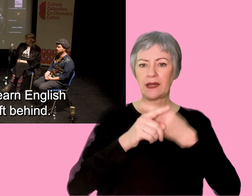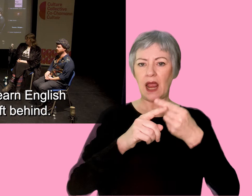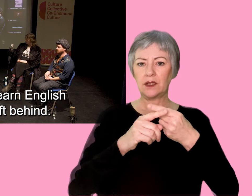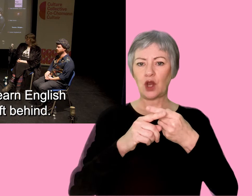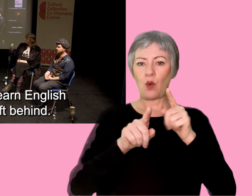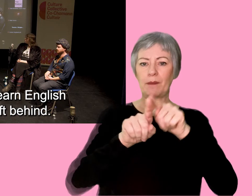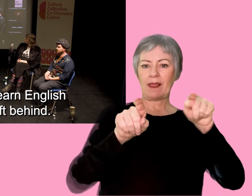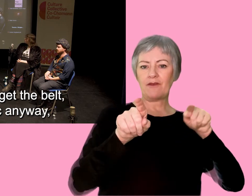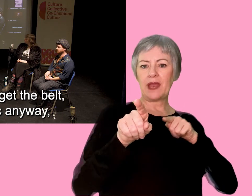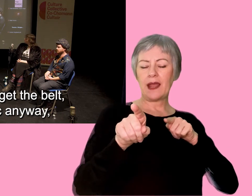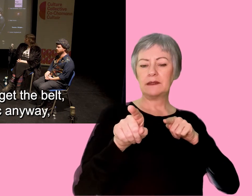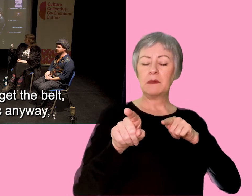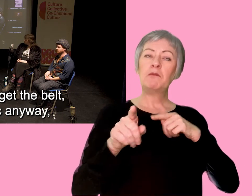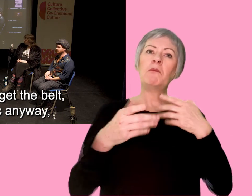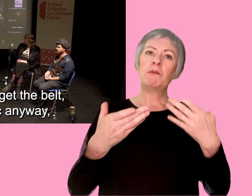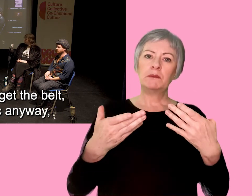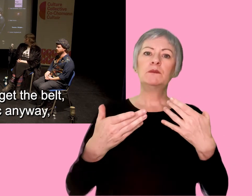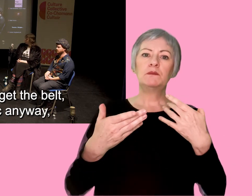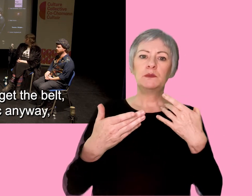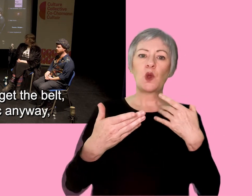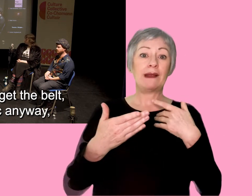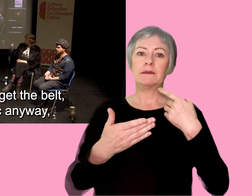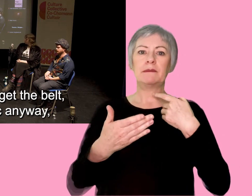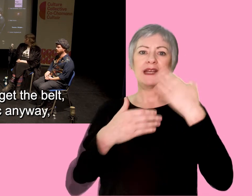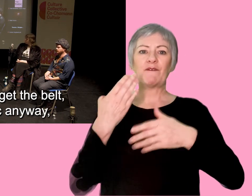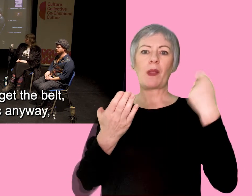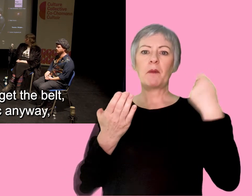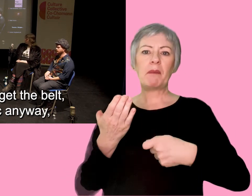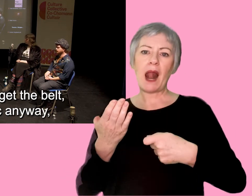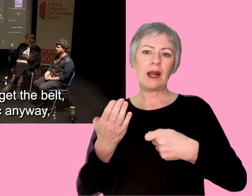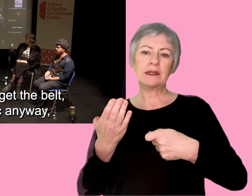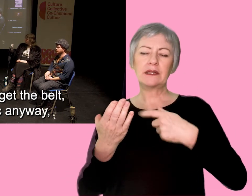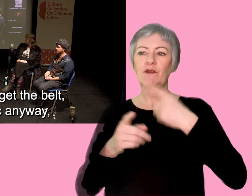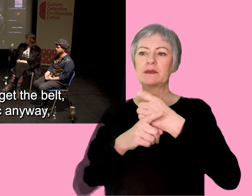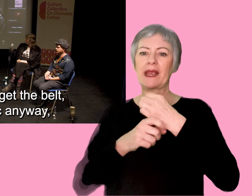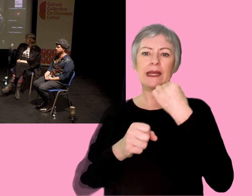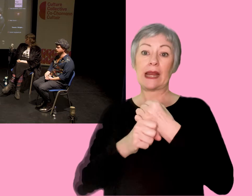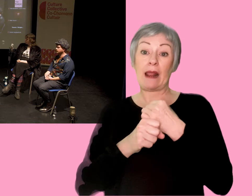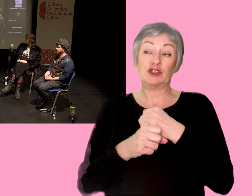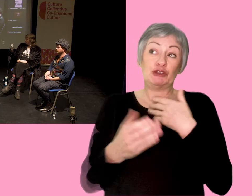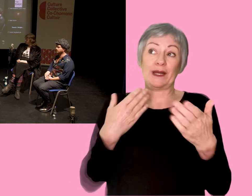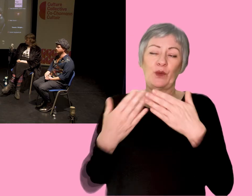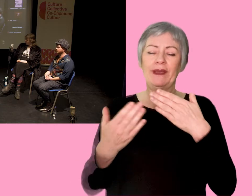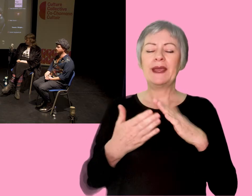left behind. So I think at least I didn't get the belt, not for speaking Gaelic anyway.